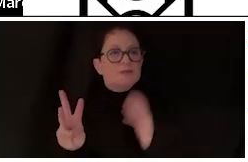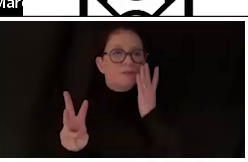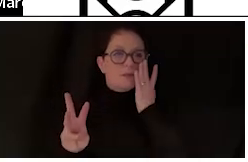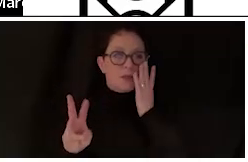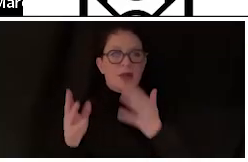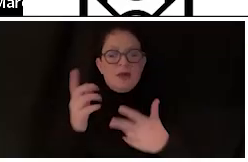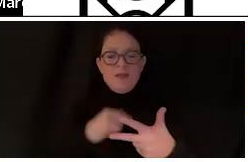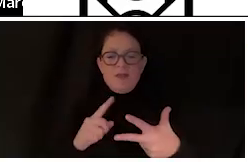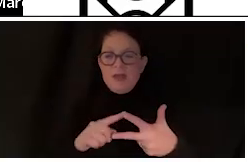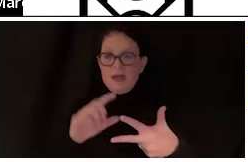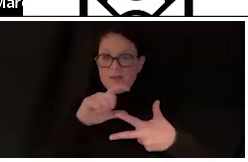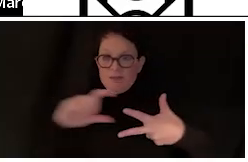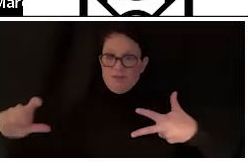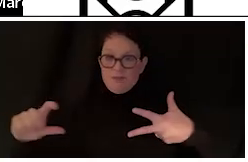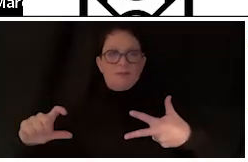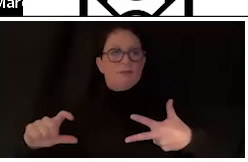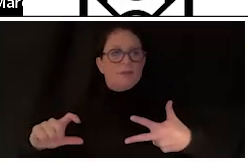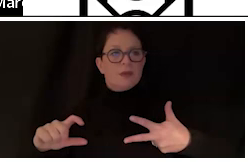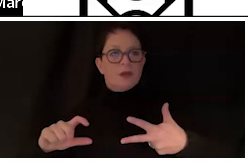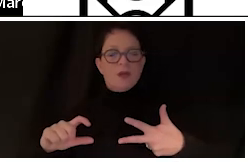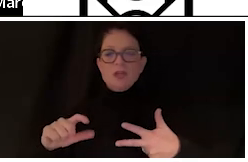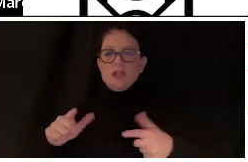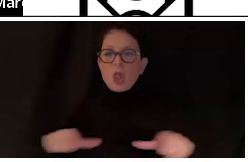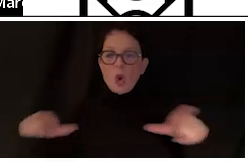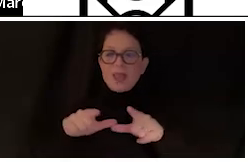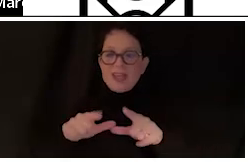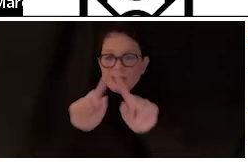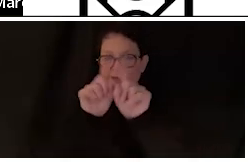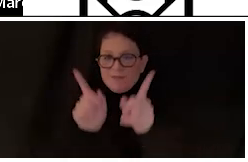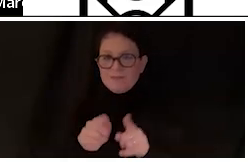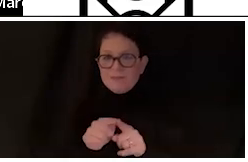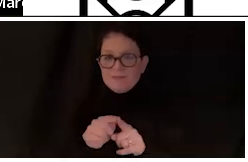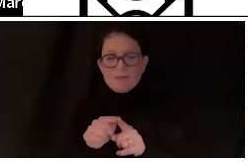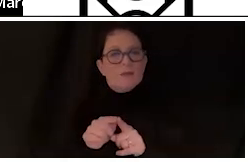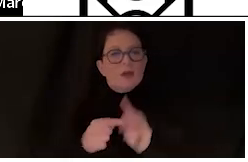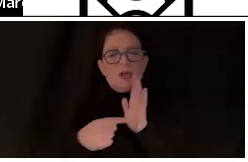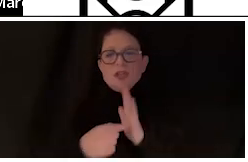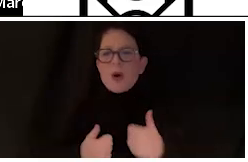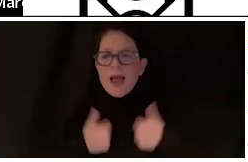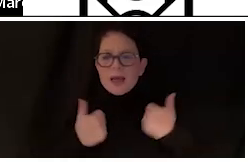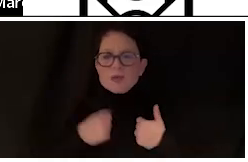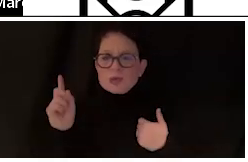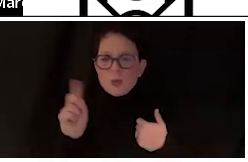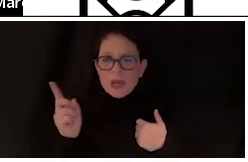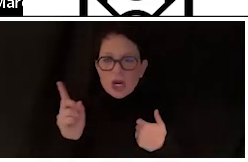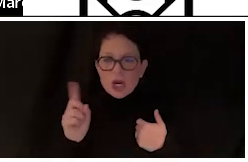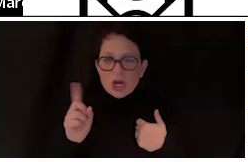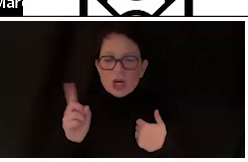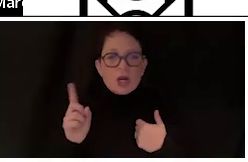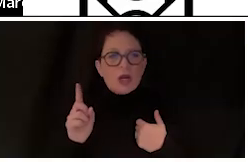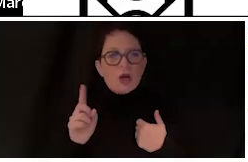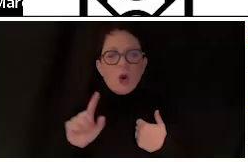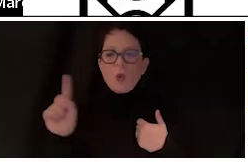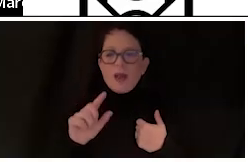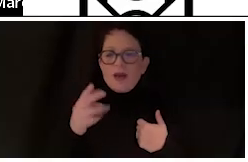Then there's another image. It's a location marker to let you know where our address is.